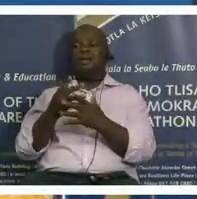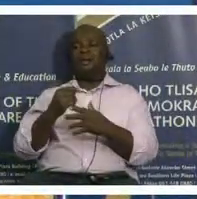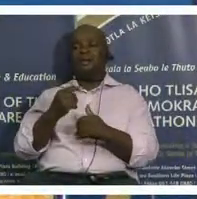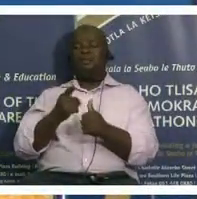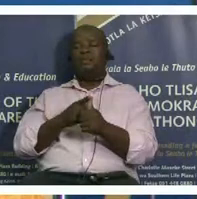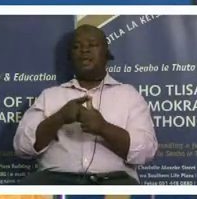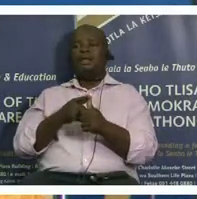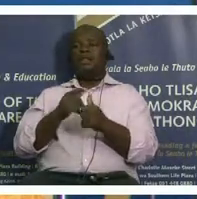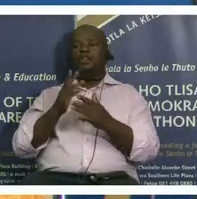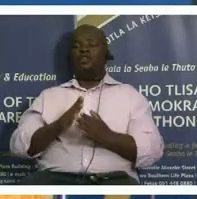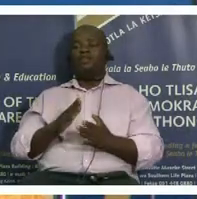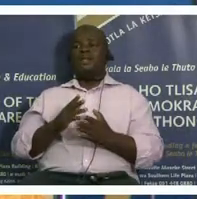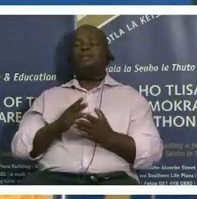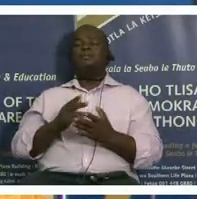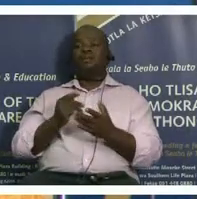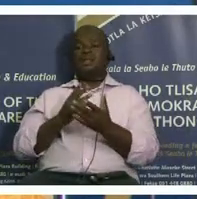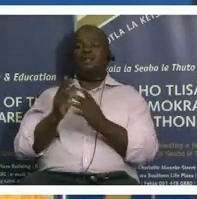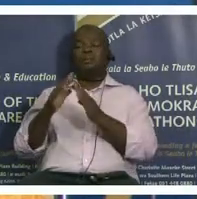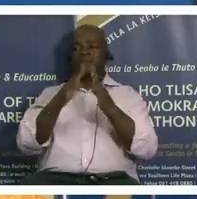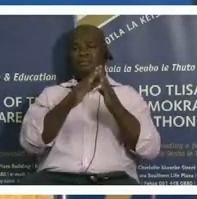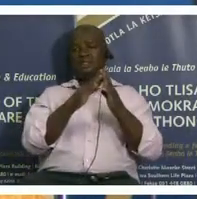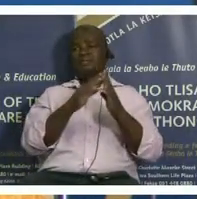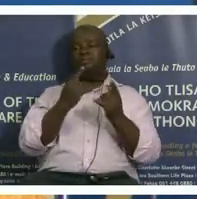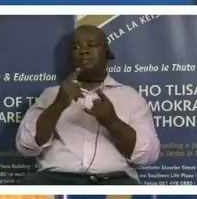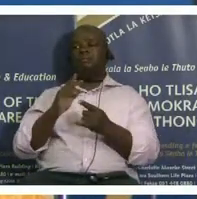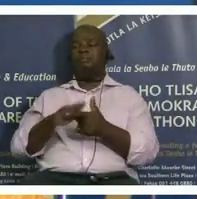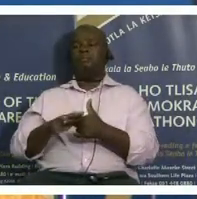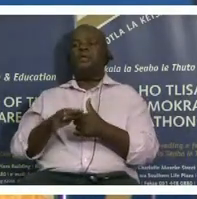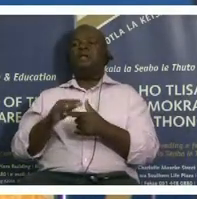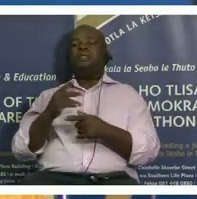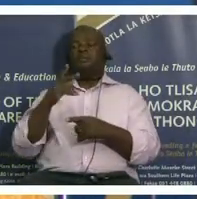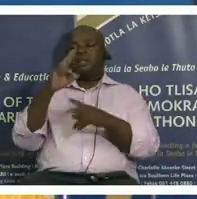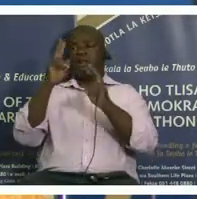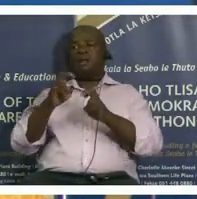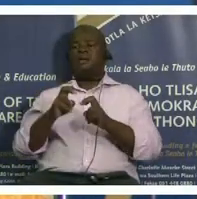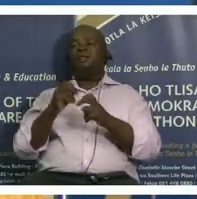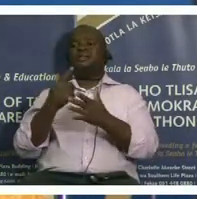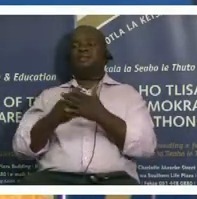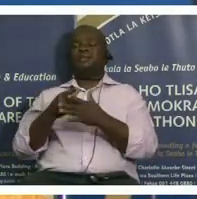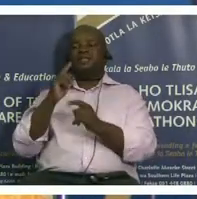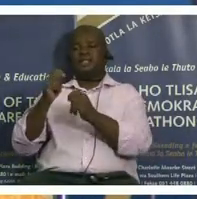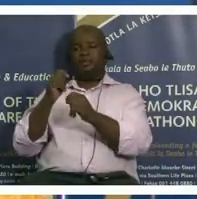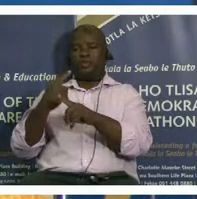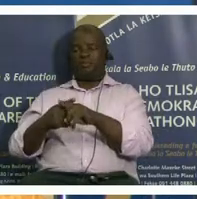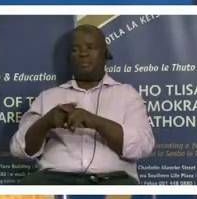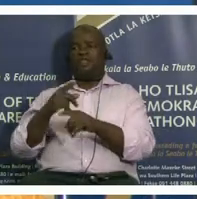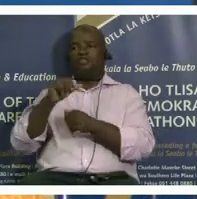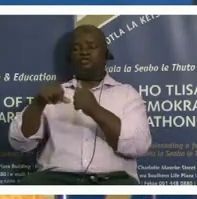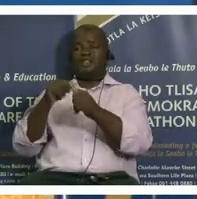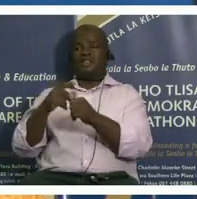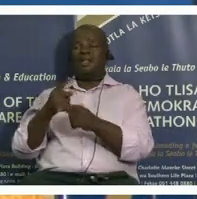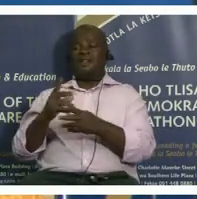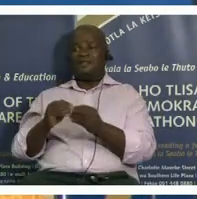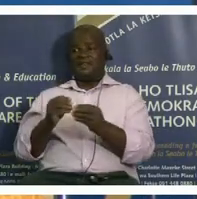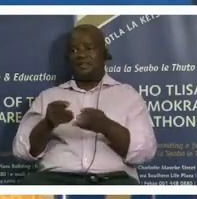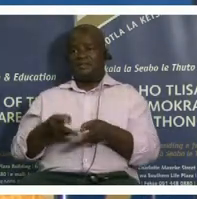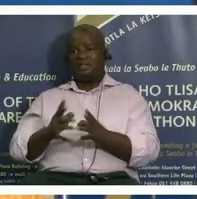settlements, energy, water and sanitation, transport and social infrastructure sectors.